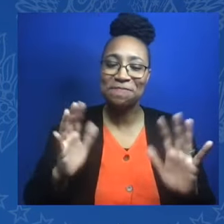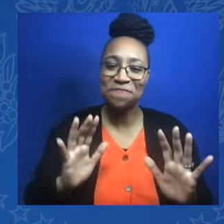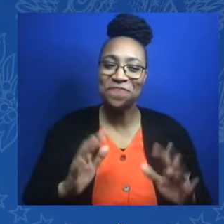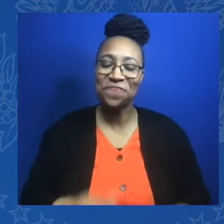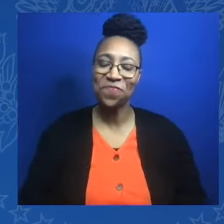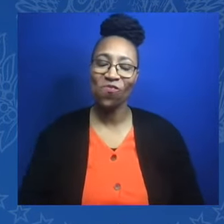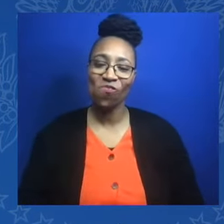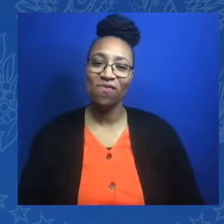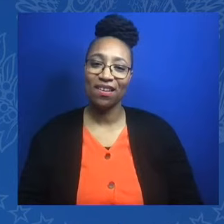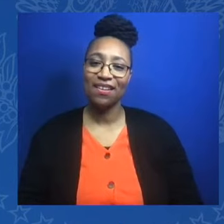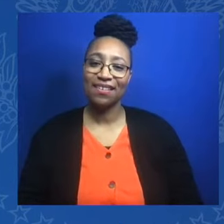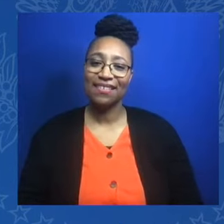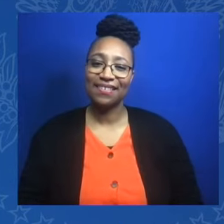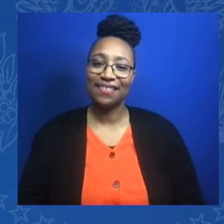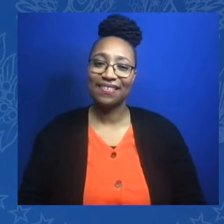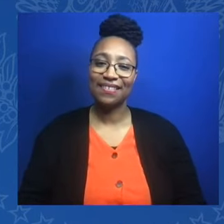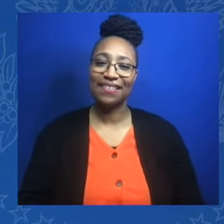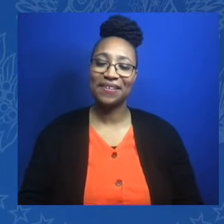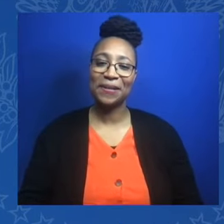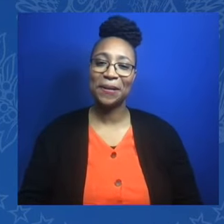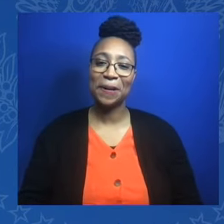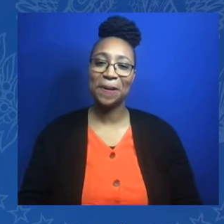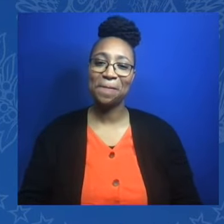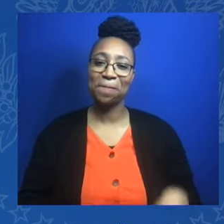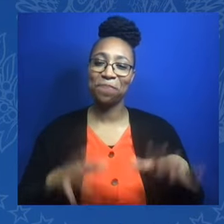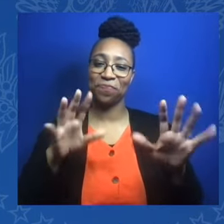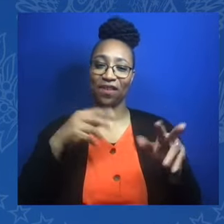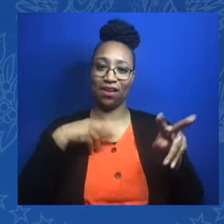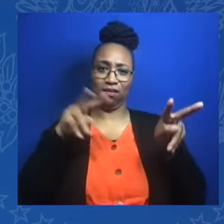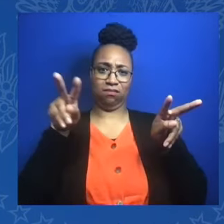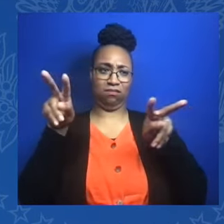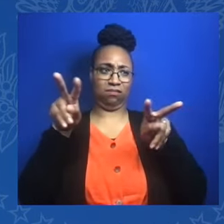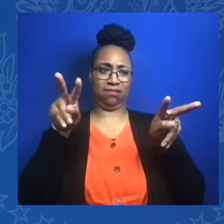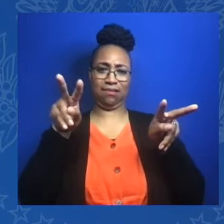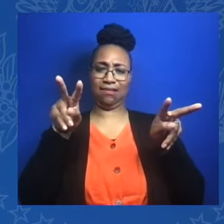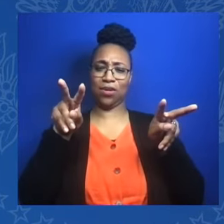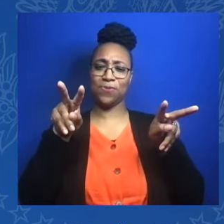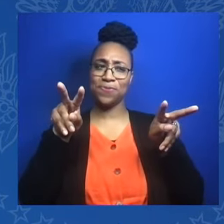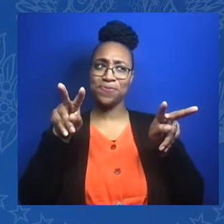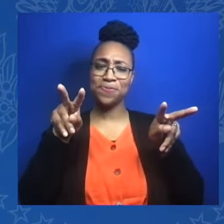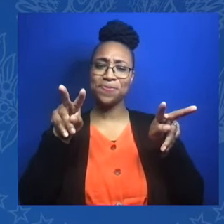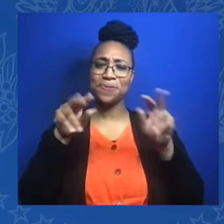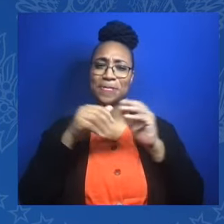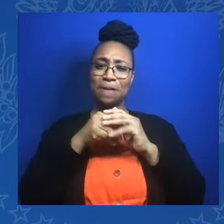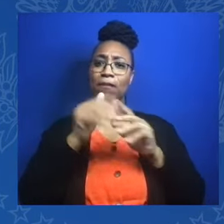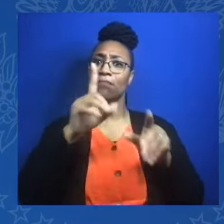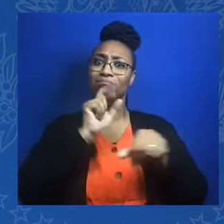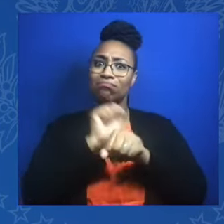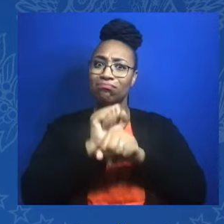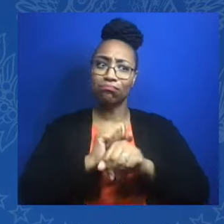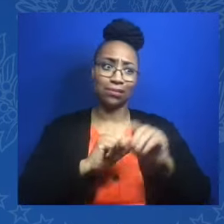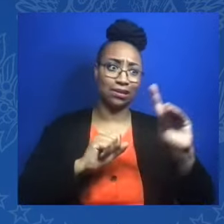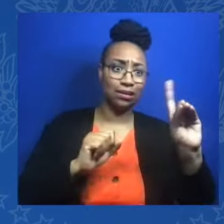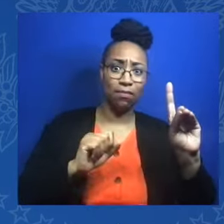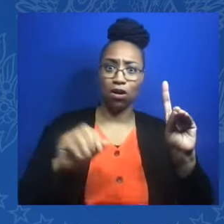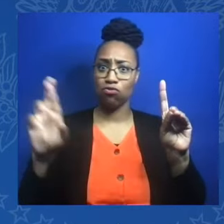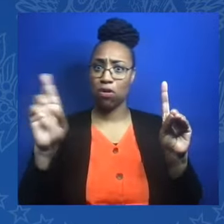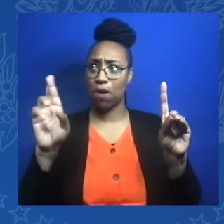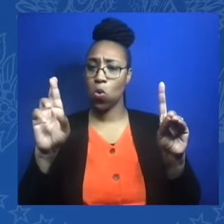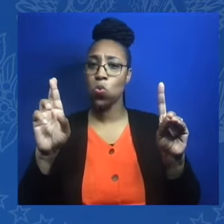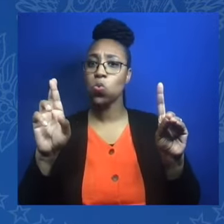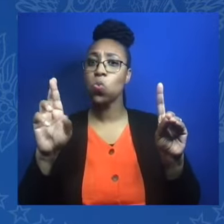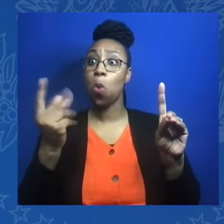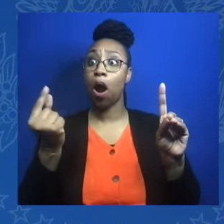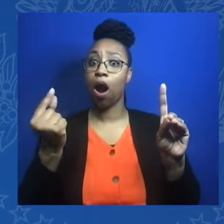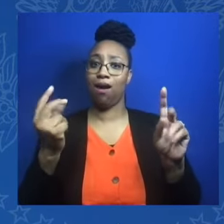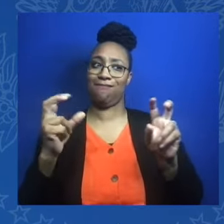bipartisan investments in infrastructure, innovation, that are already bringing together and delivering concrete benefits to the